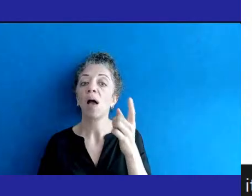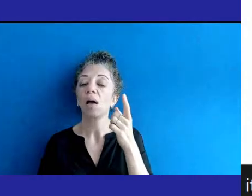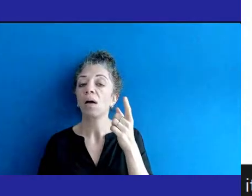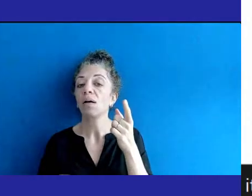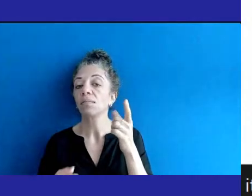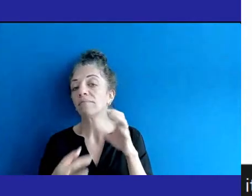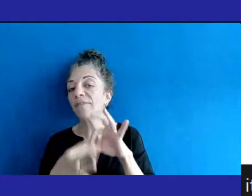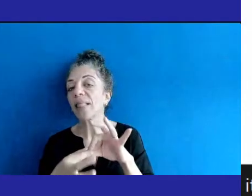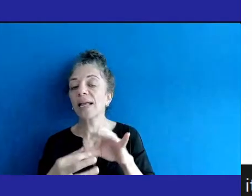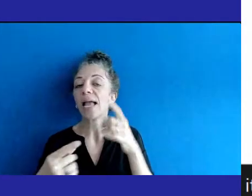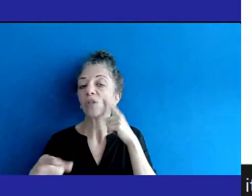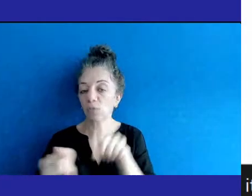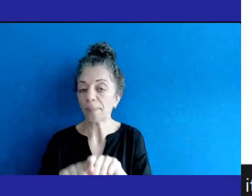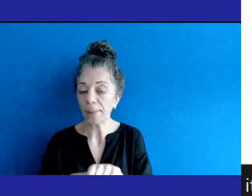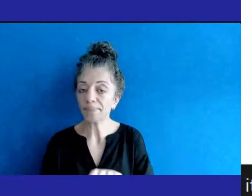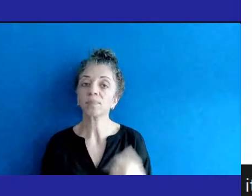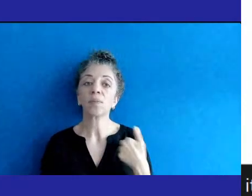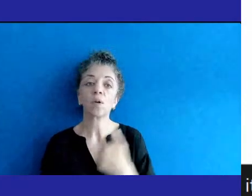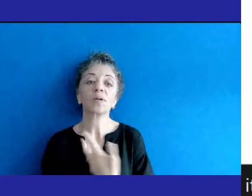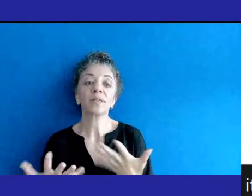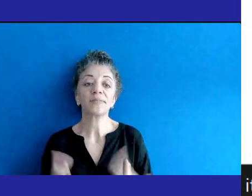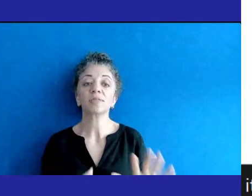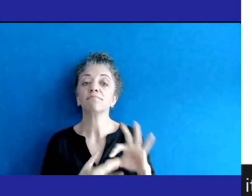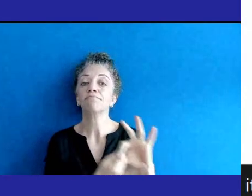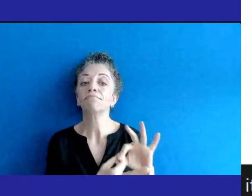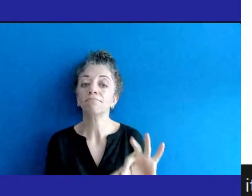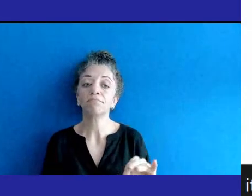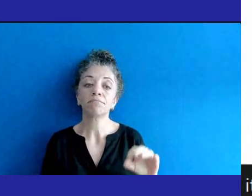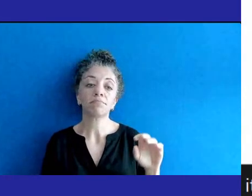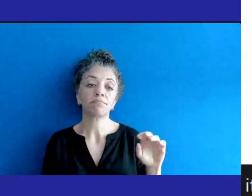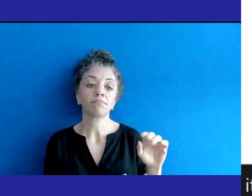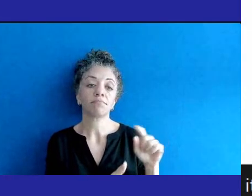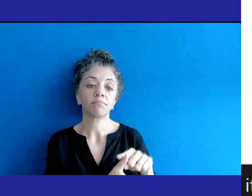Mount Sinai, PAGNI, and